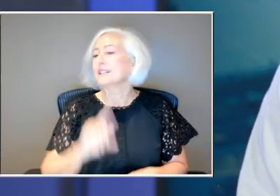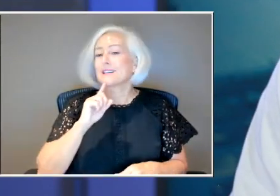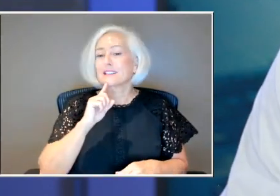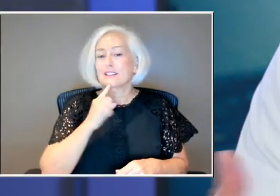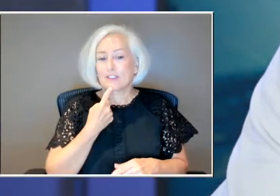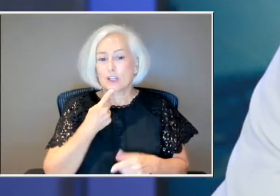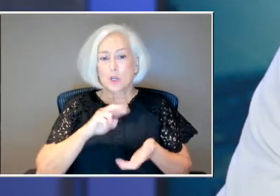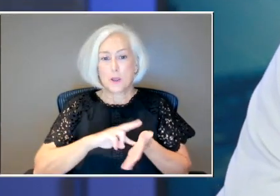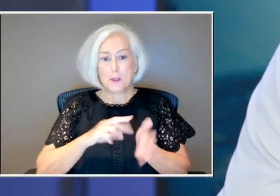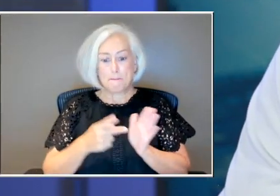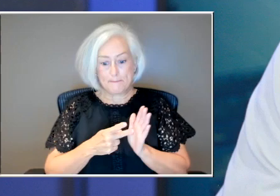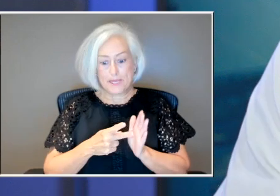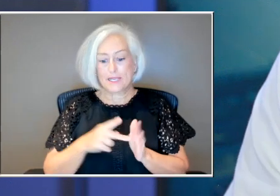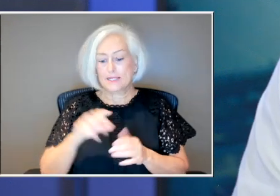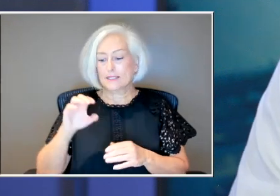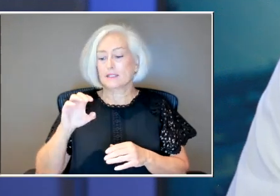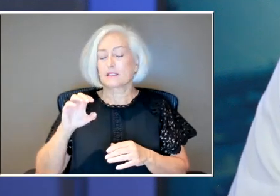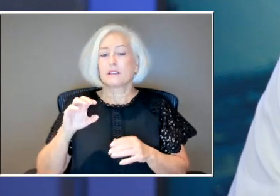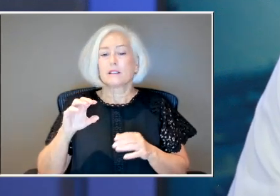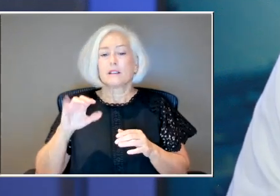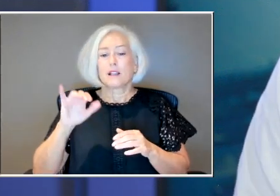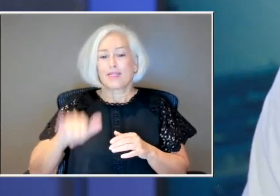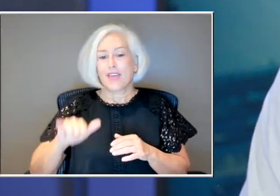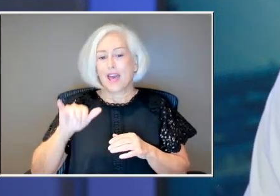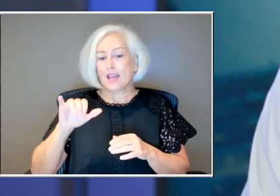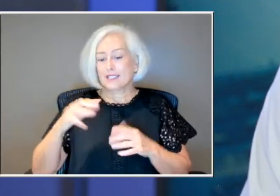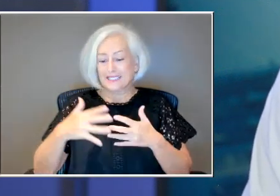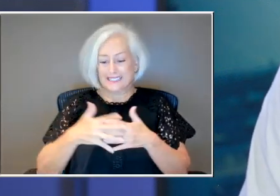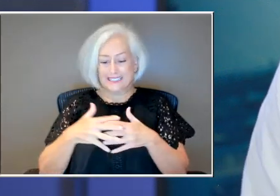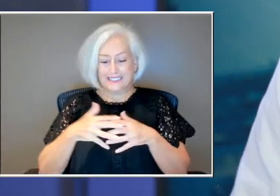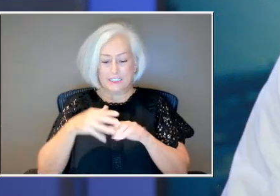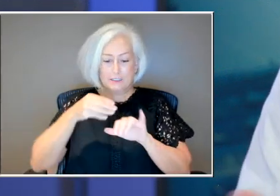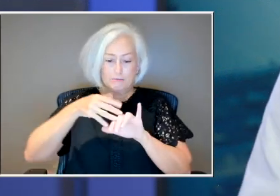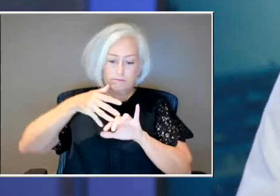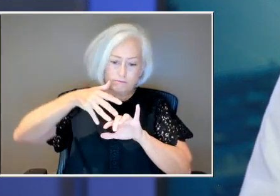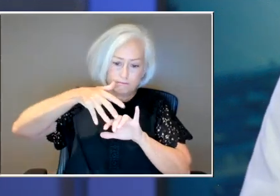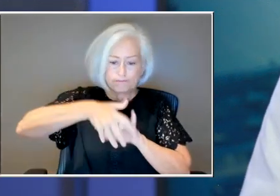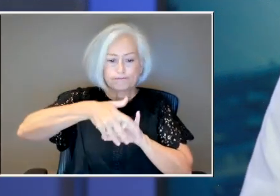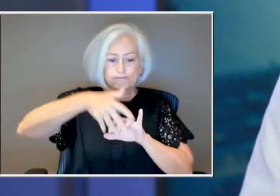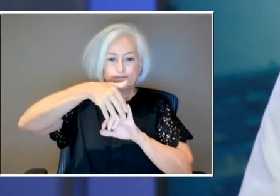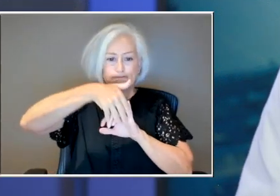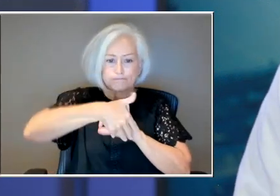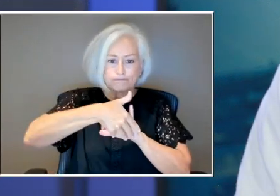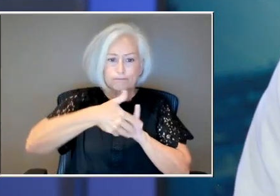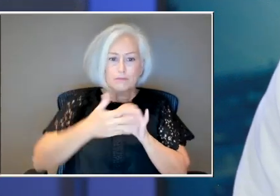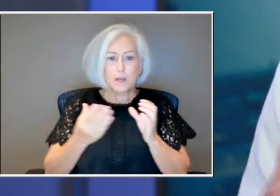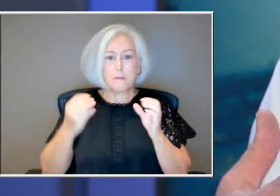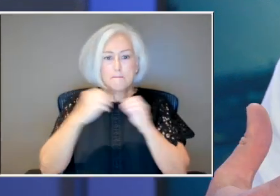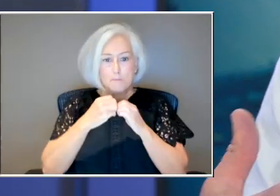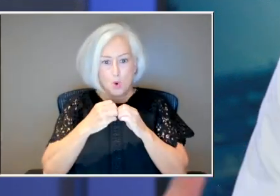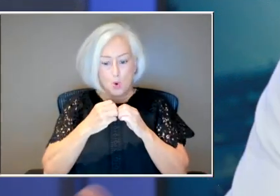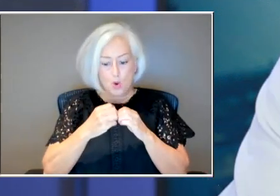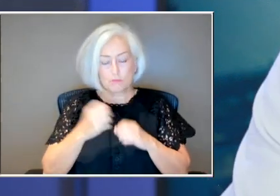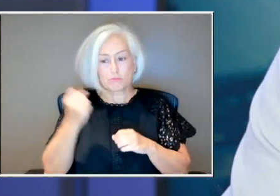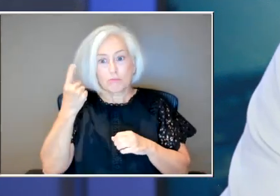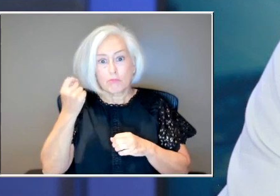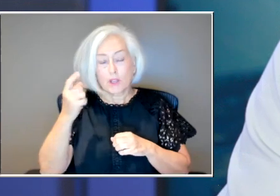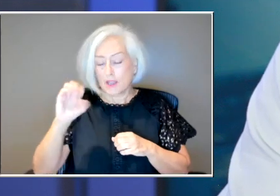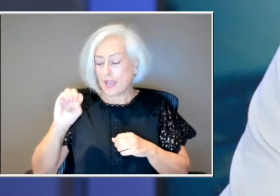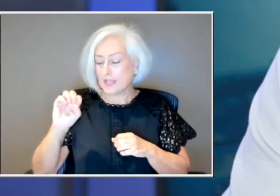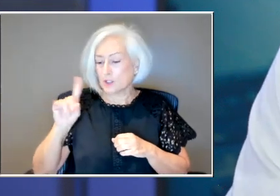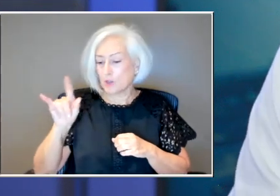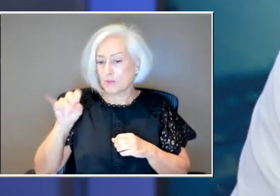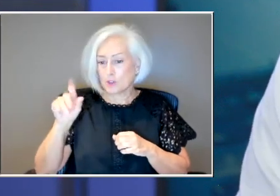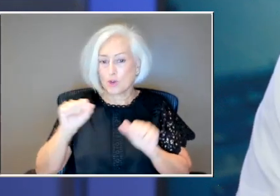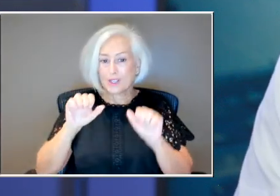is more invasive into the tissue. So endometriosis can implant superficially, or it can be like deeply invasive